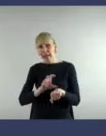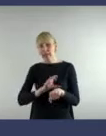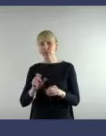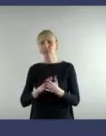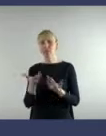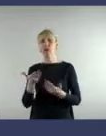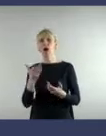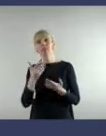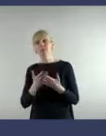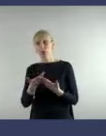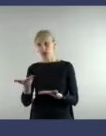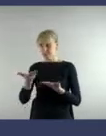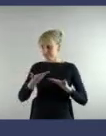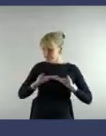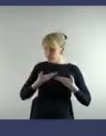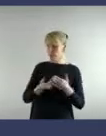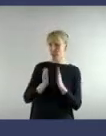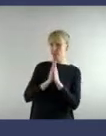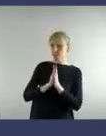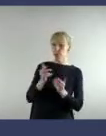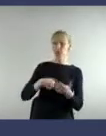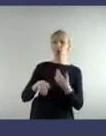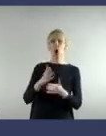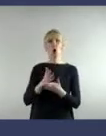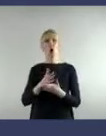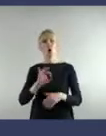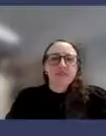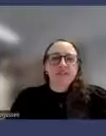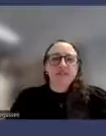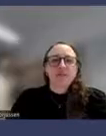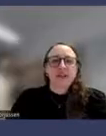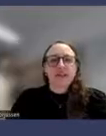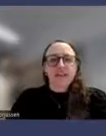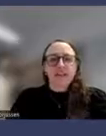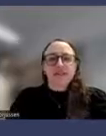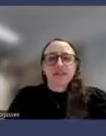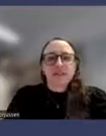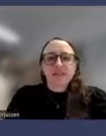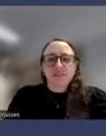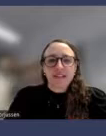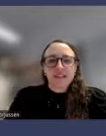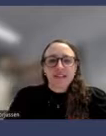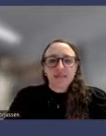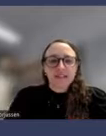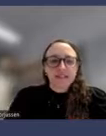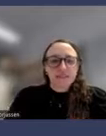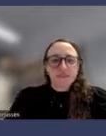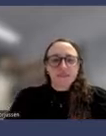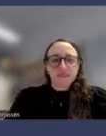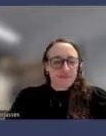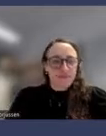in local emergency planning and also our role in the total defense concept in Norway. So if you can give the next slide,